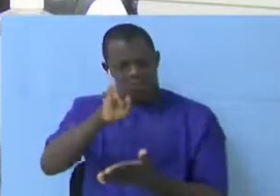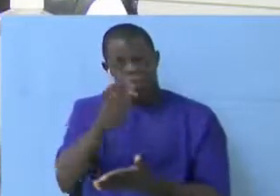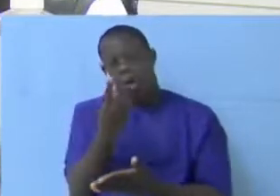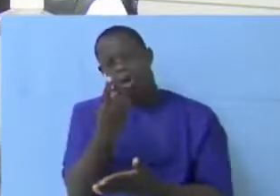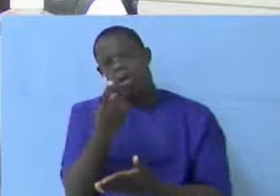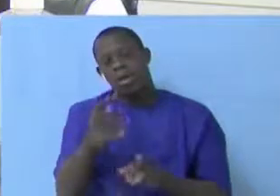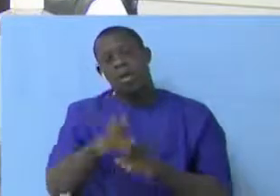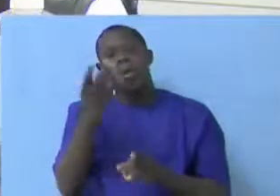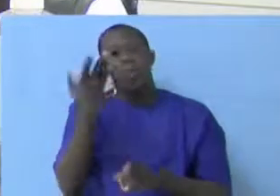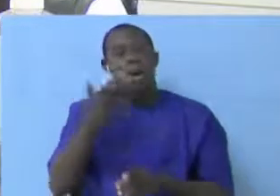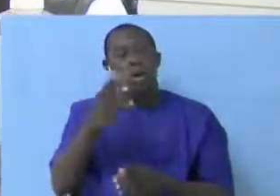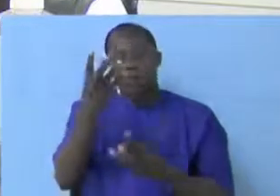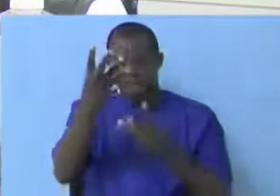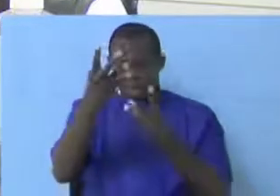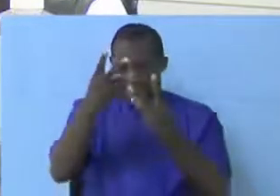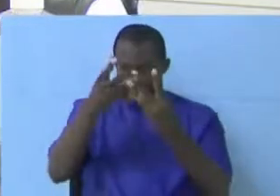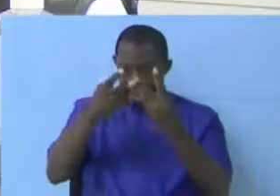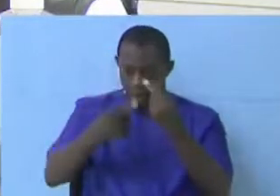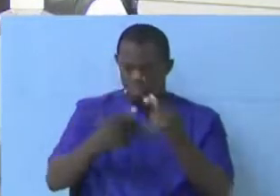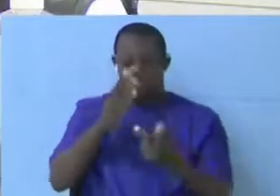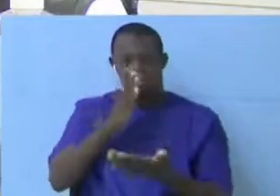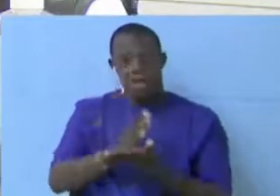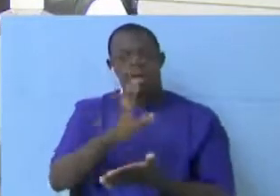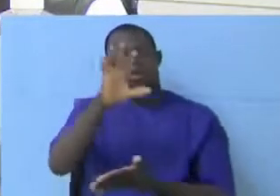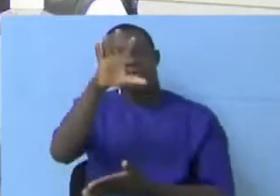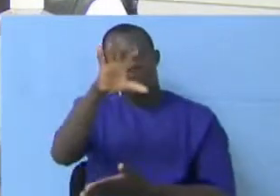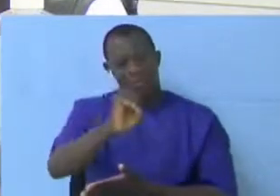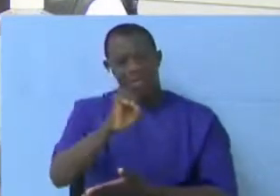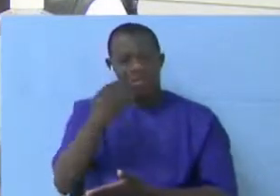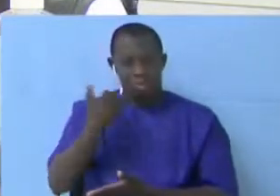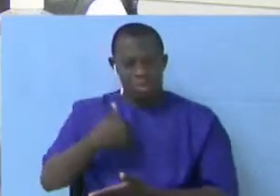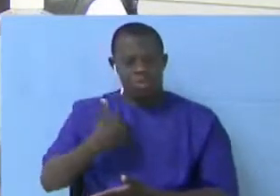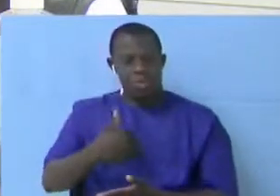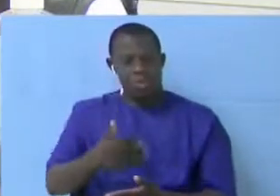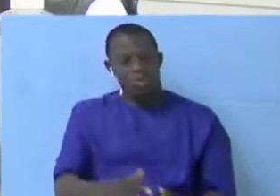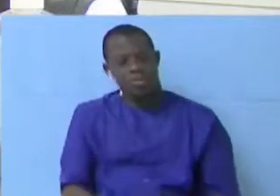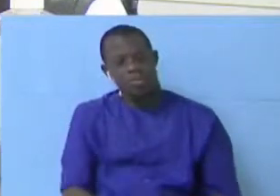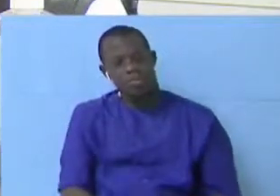when I counted, it was 50. In